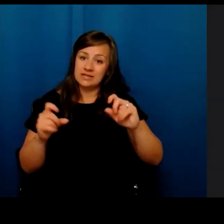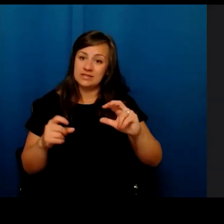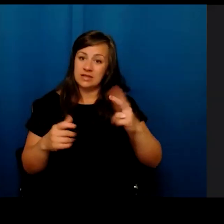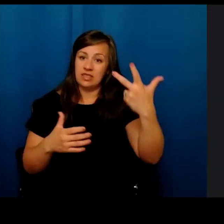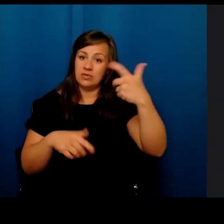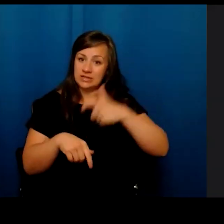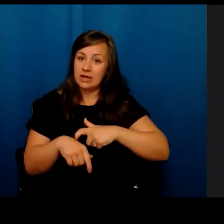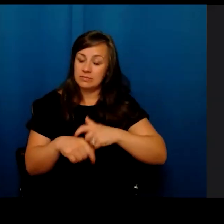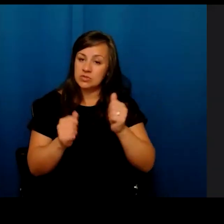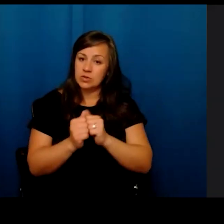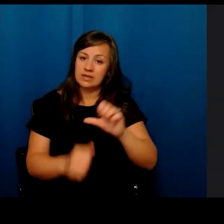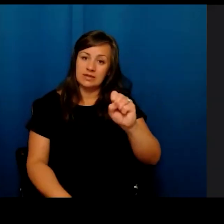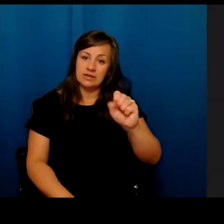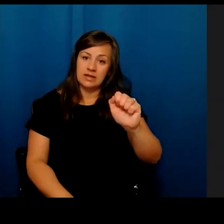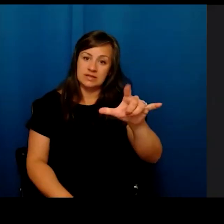weeks in between.